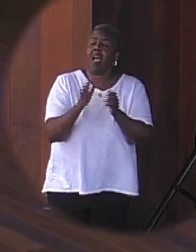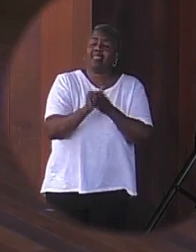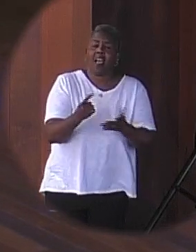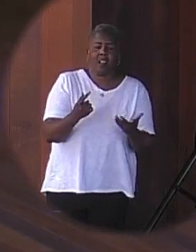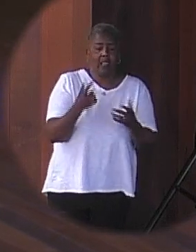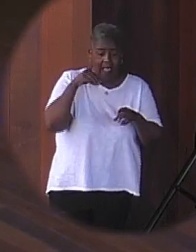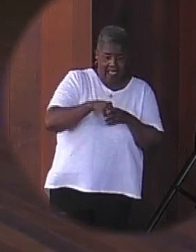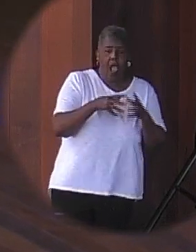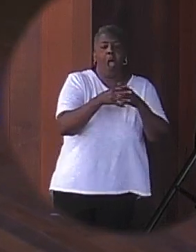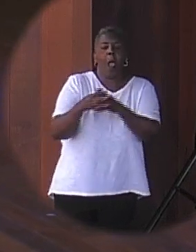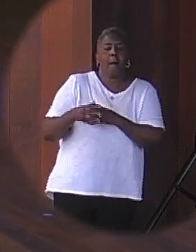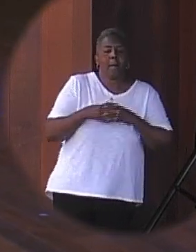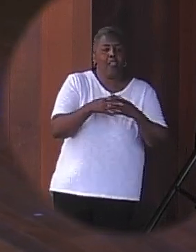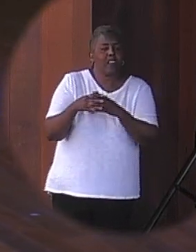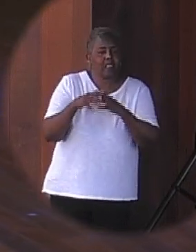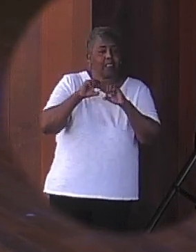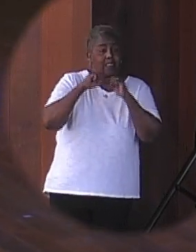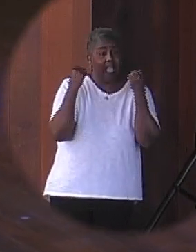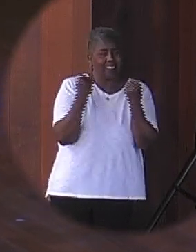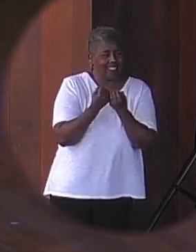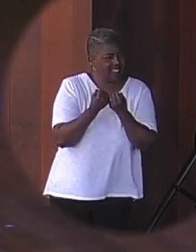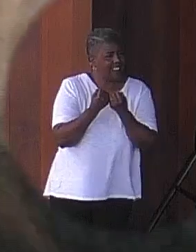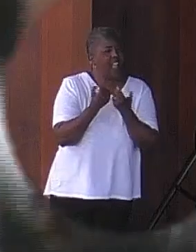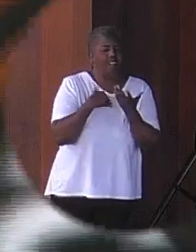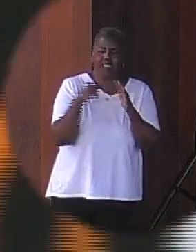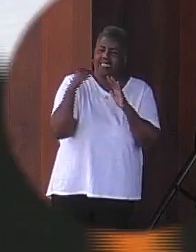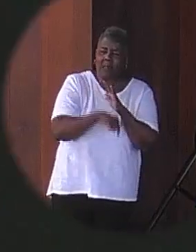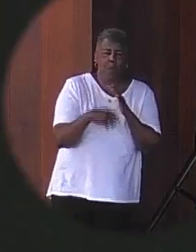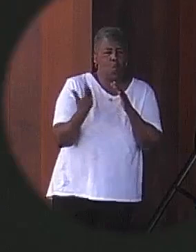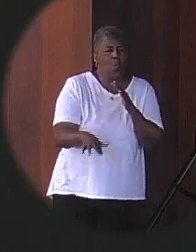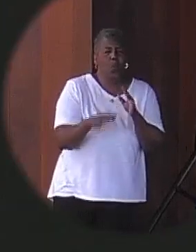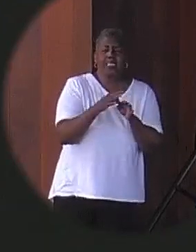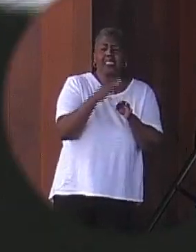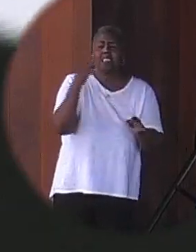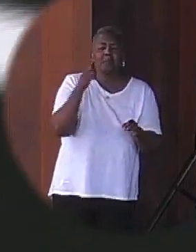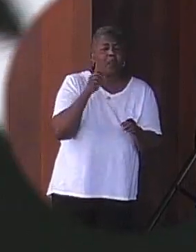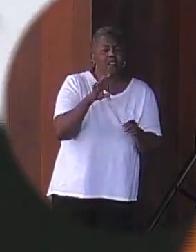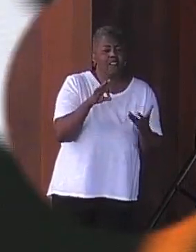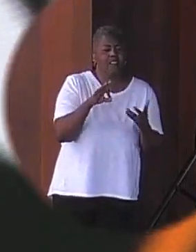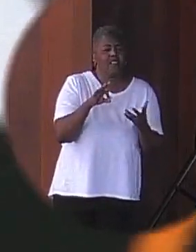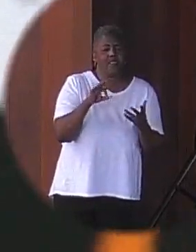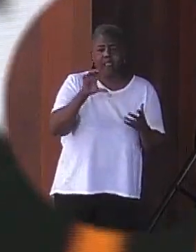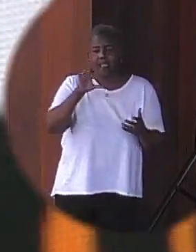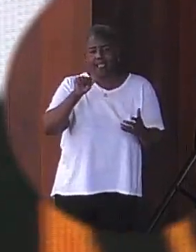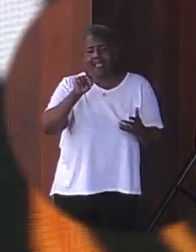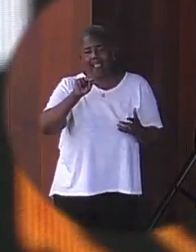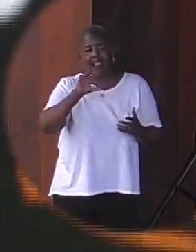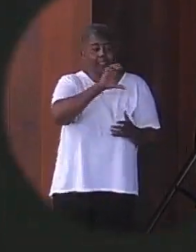that within American society, there is a deep spirit of Cain.